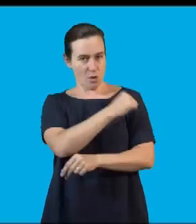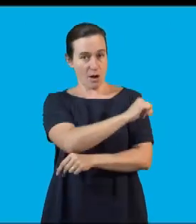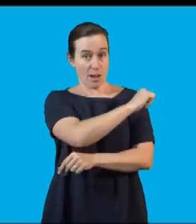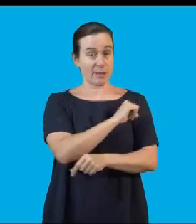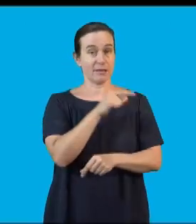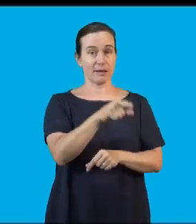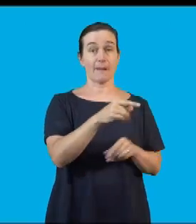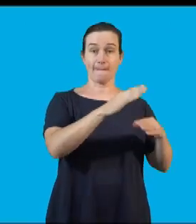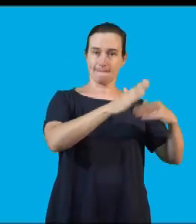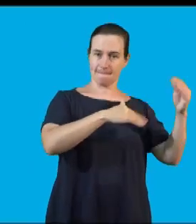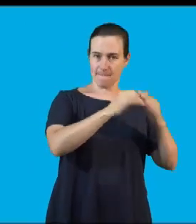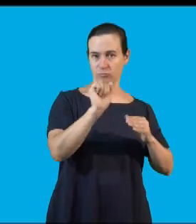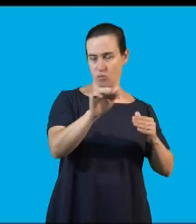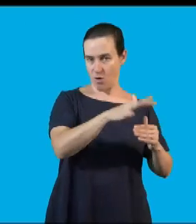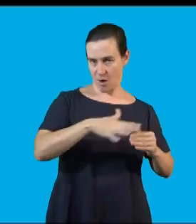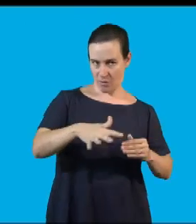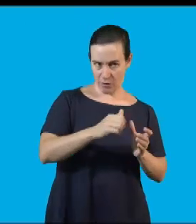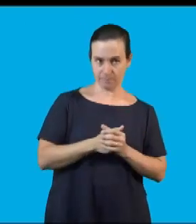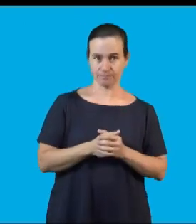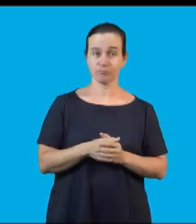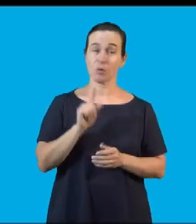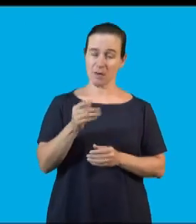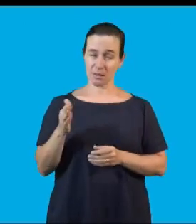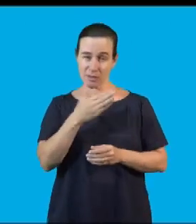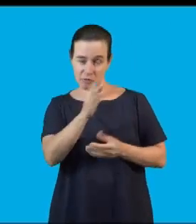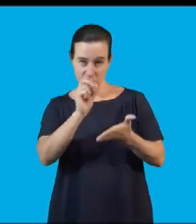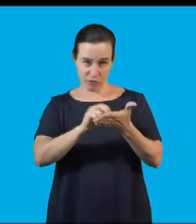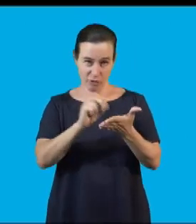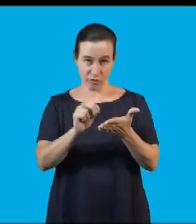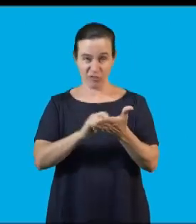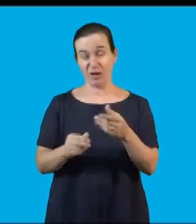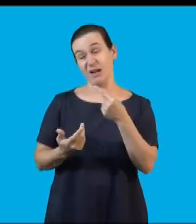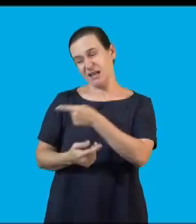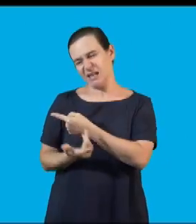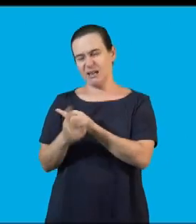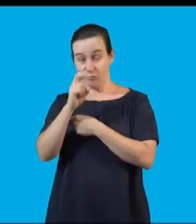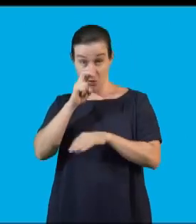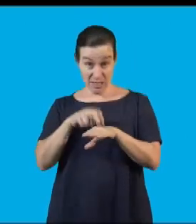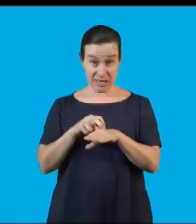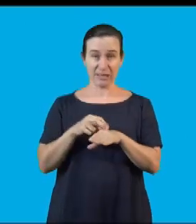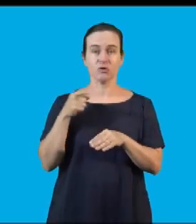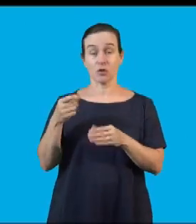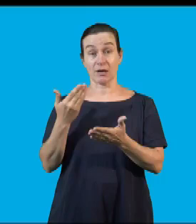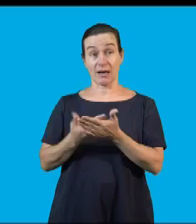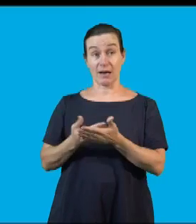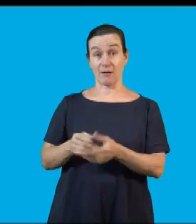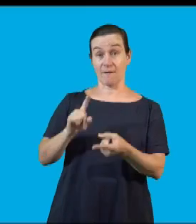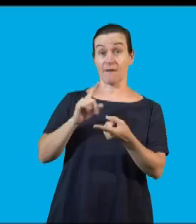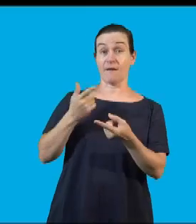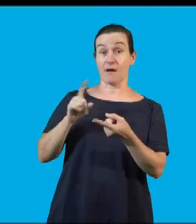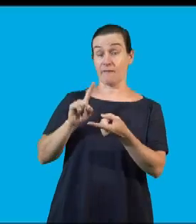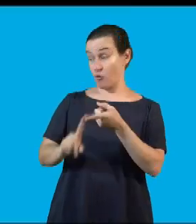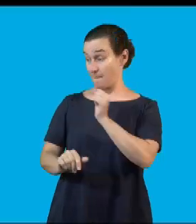new clinic that has been built in your area. Write the directions that he or she will need to